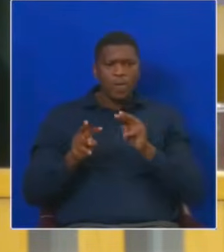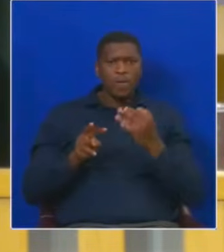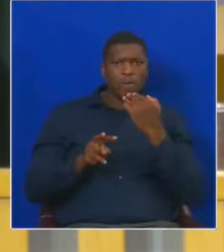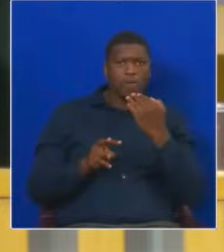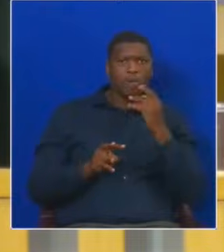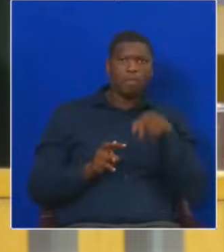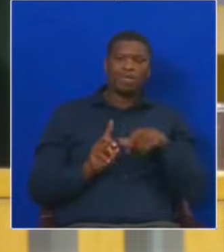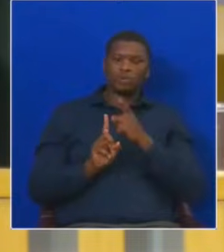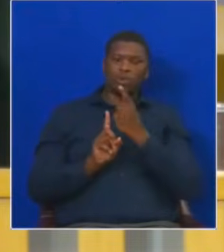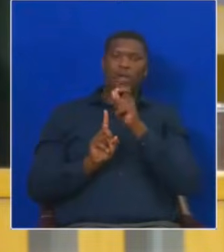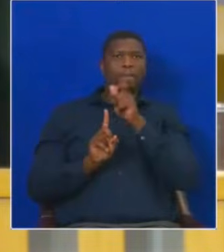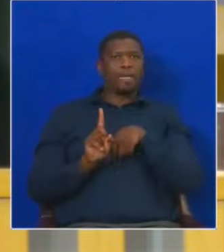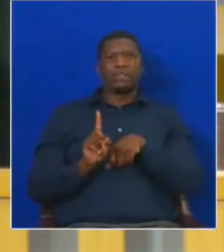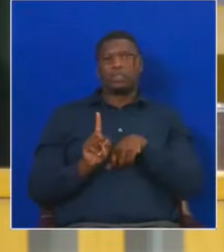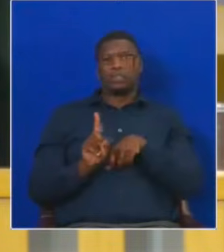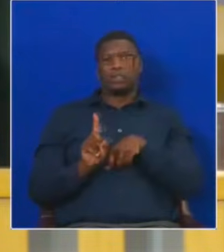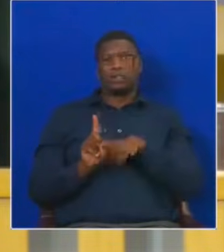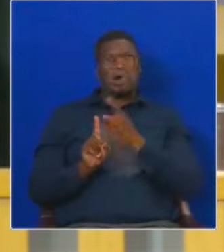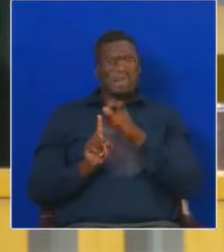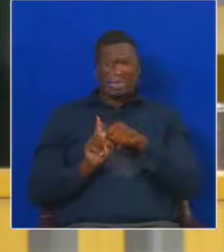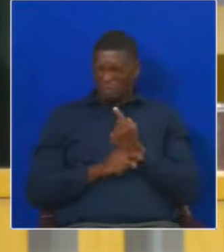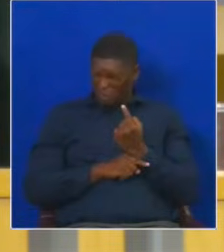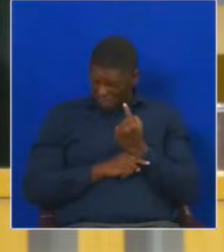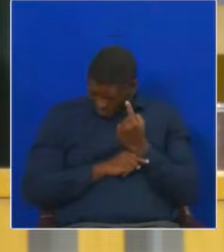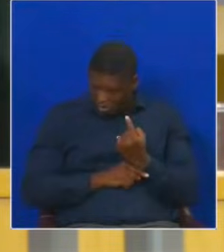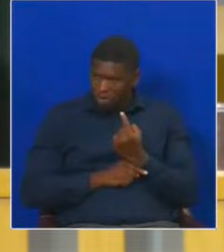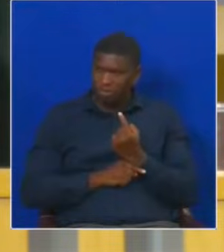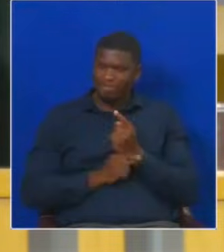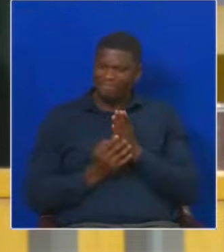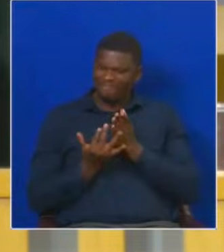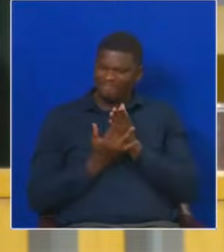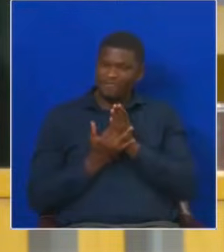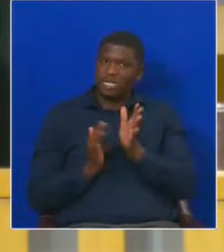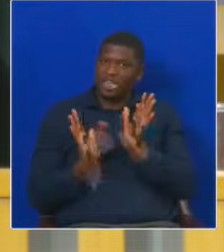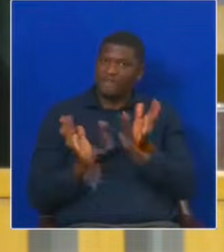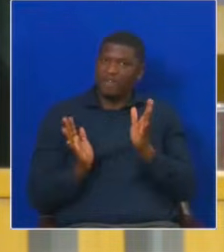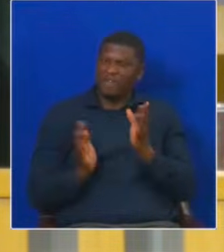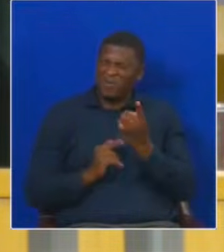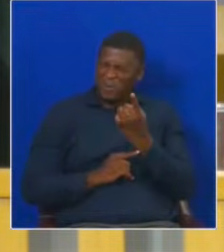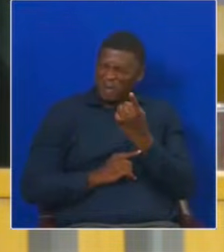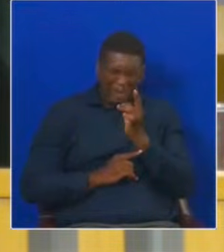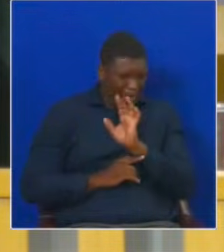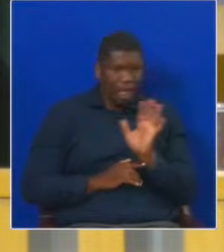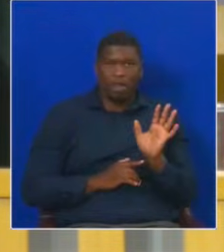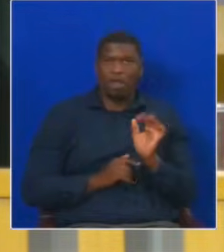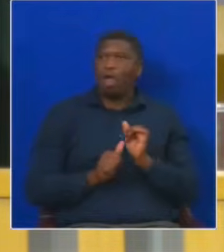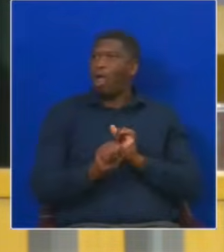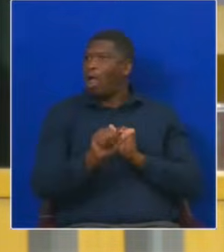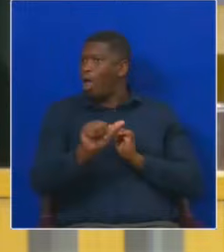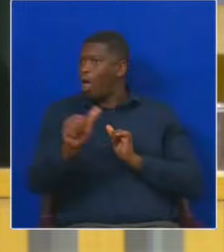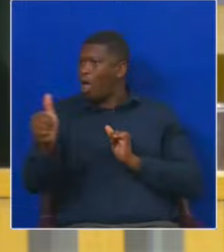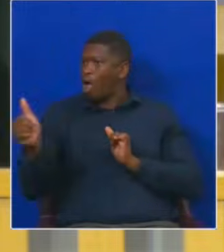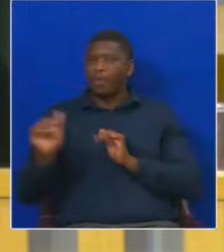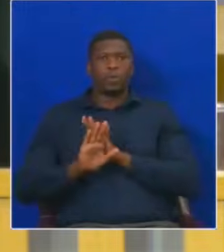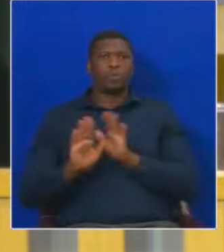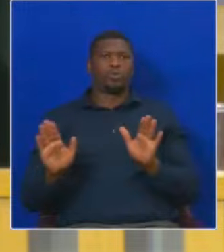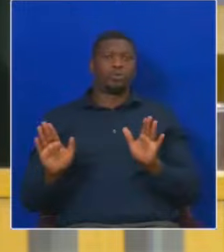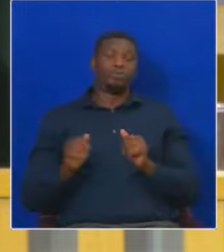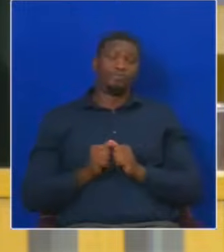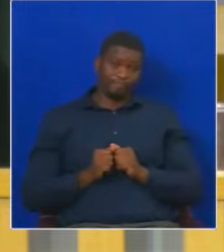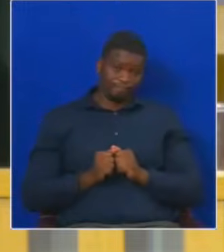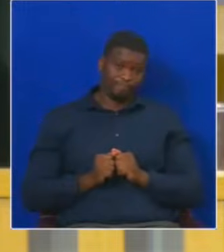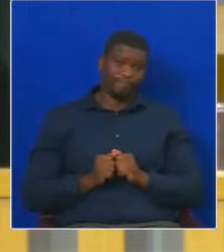have exclusive access to the firearms. I believe